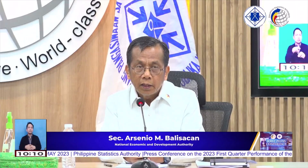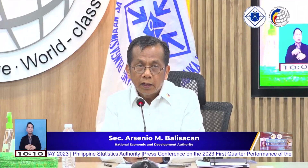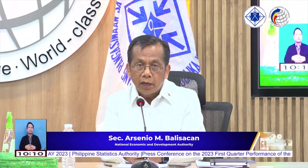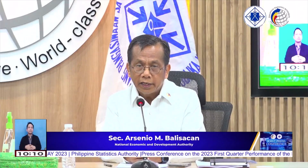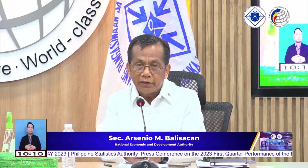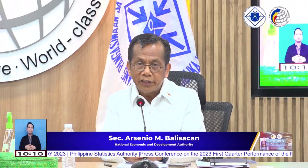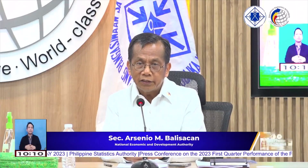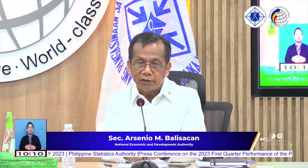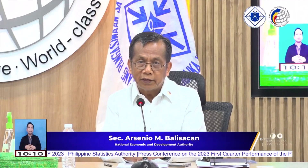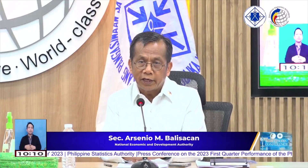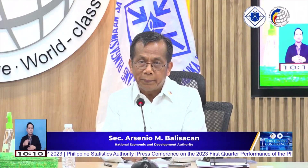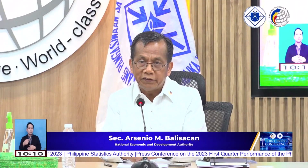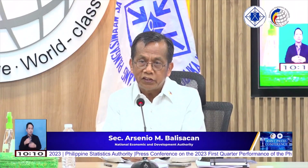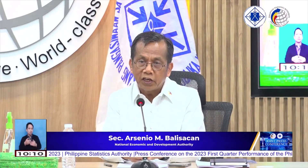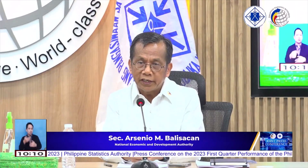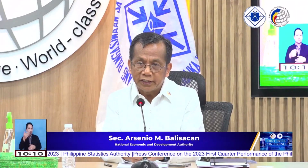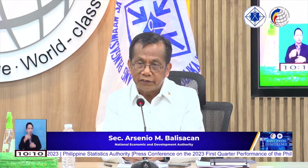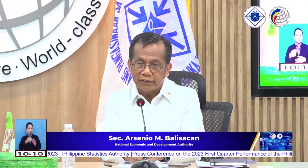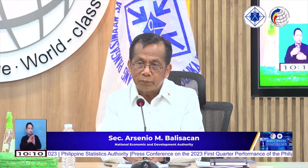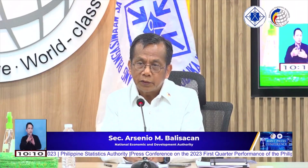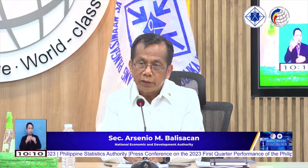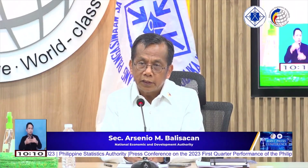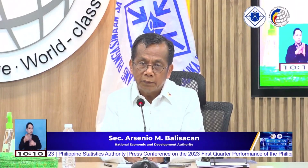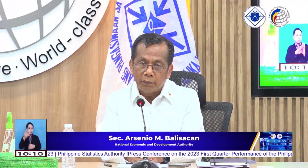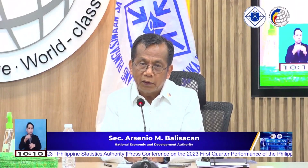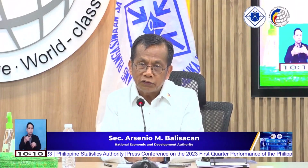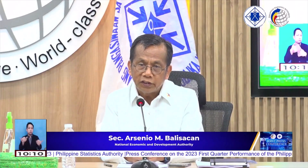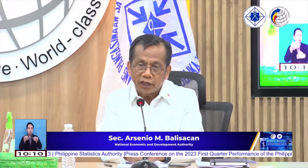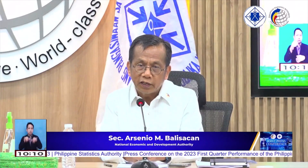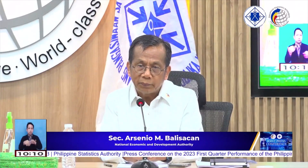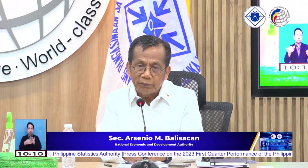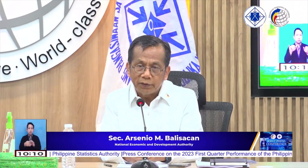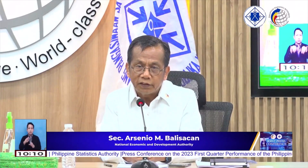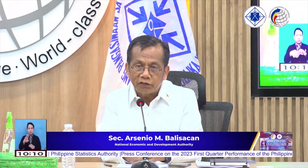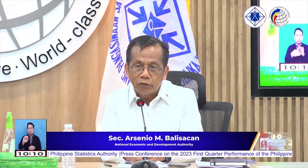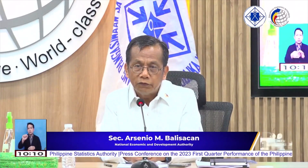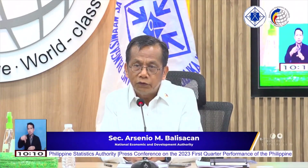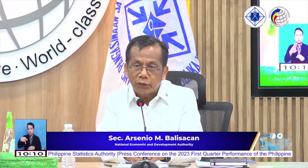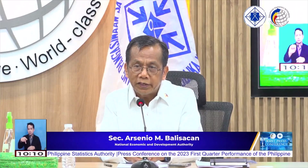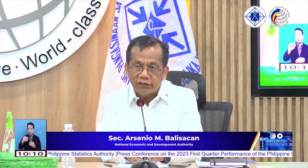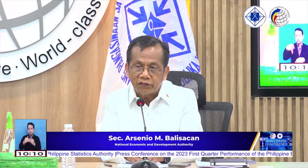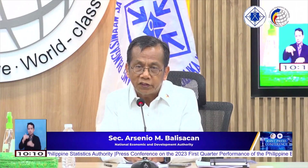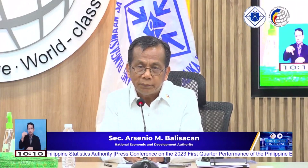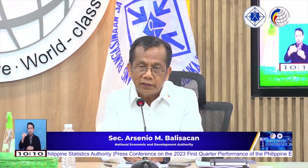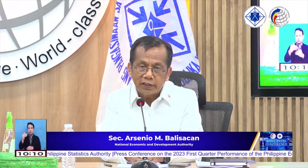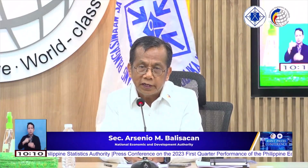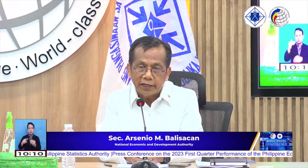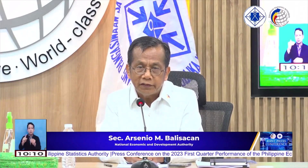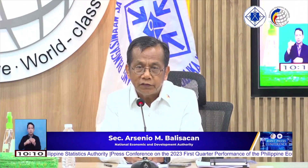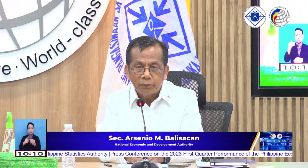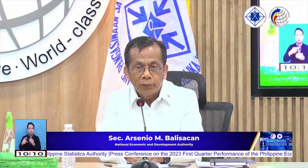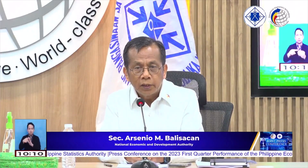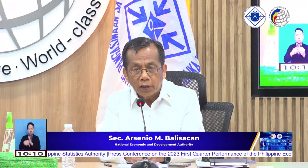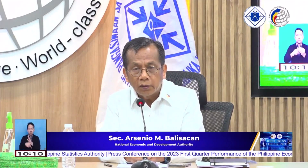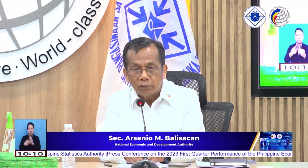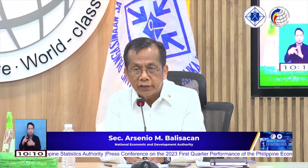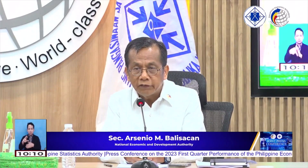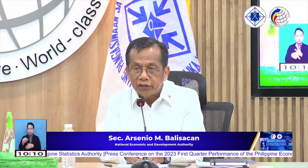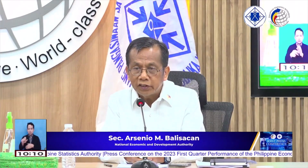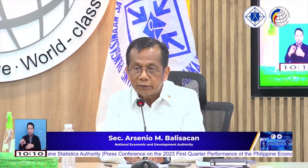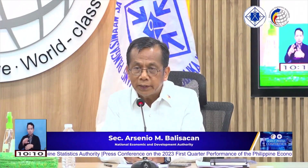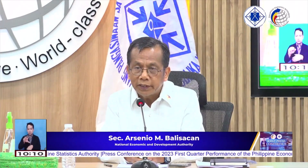High inflation remains a challenge, and the Banco Central ng Pilipinas moved to raise its key policy rates to anchor